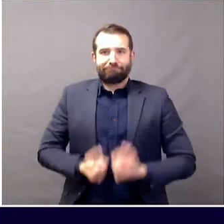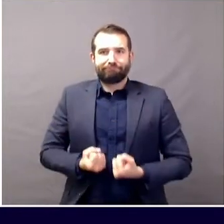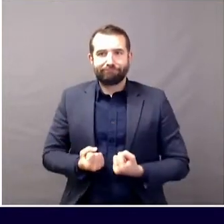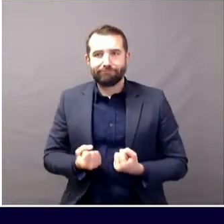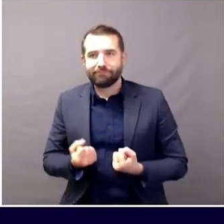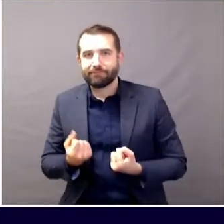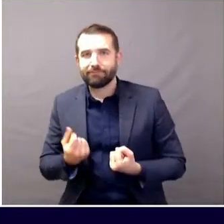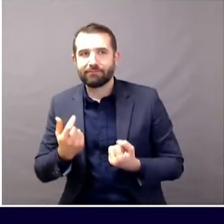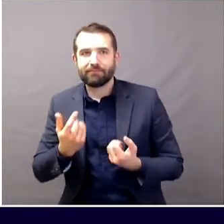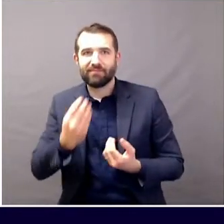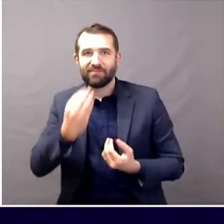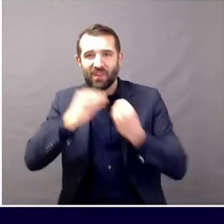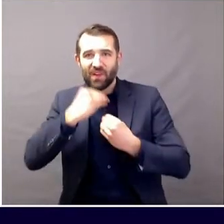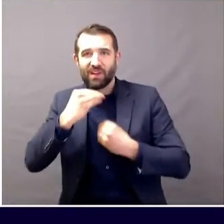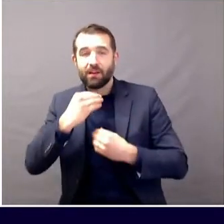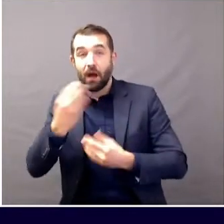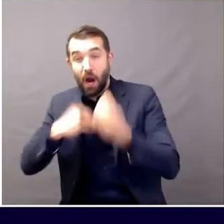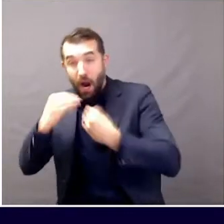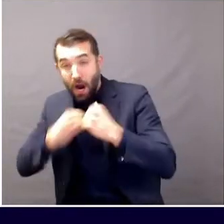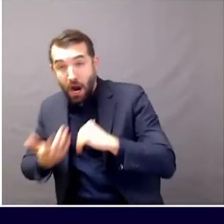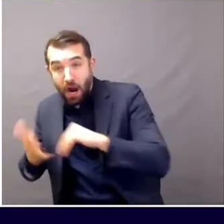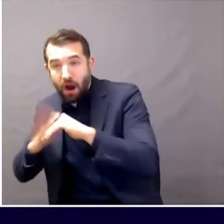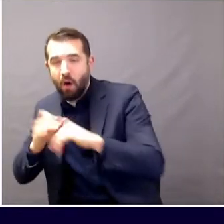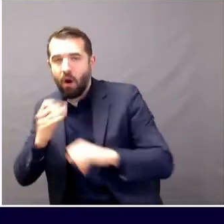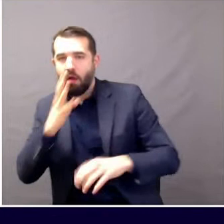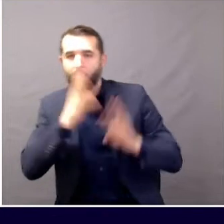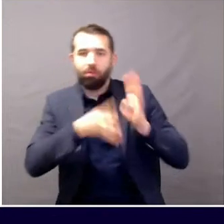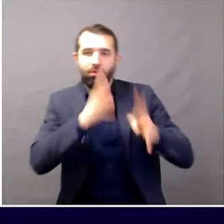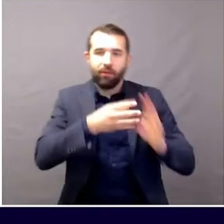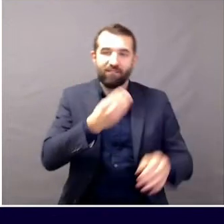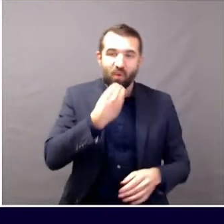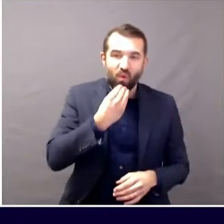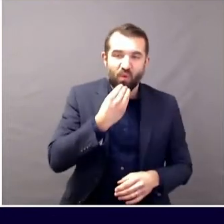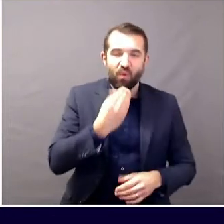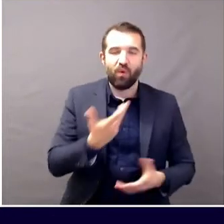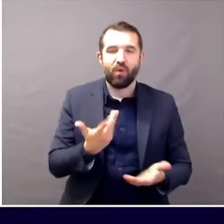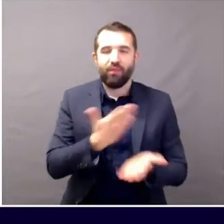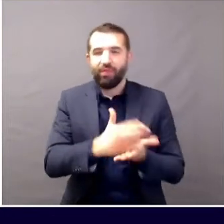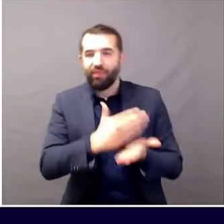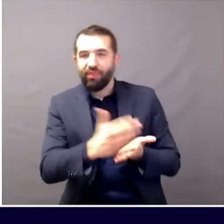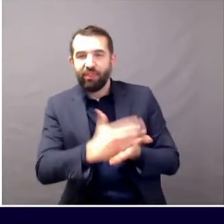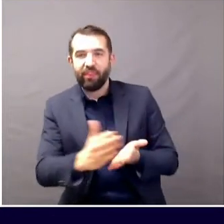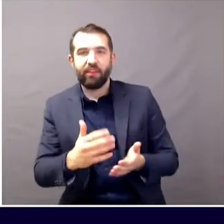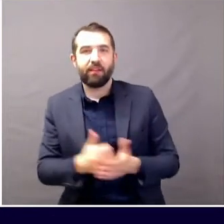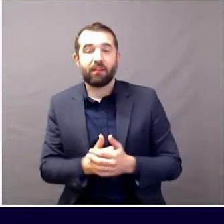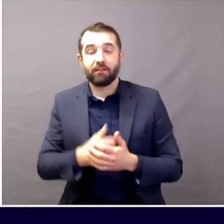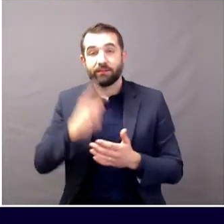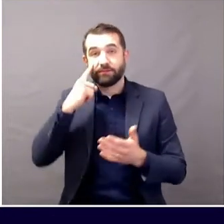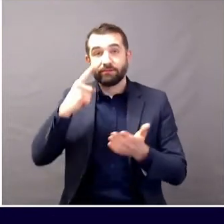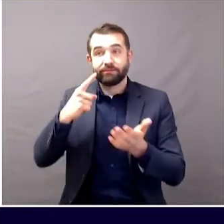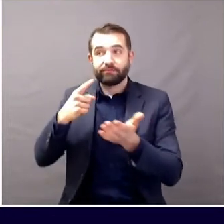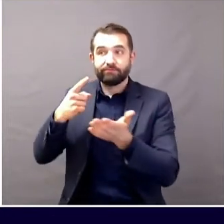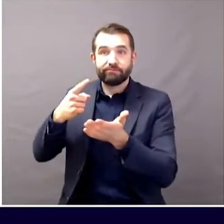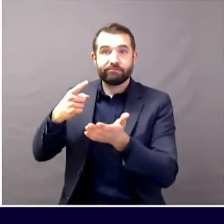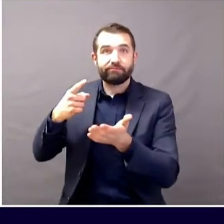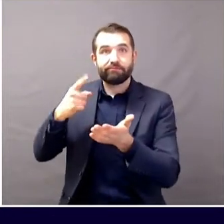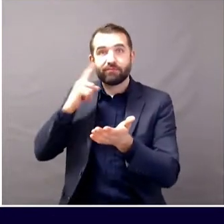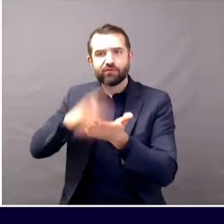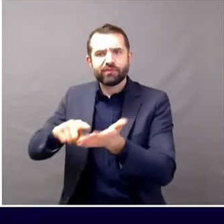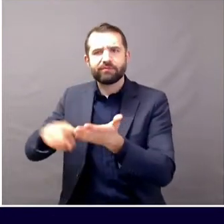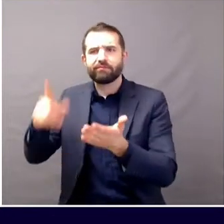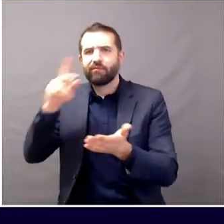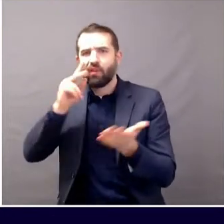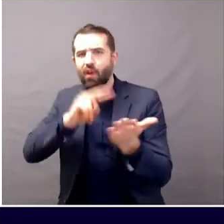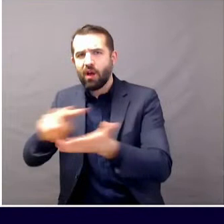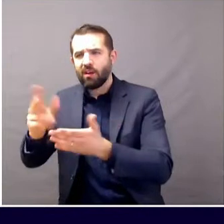on. We know from research on previous disaster situations that we can see surges in mental health and substance